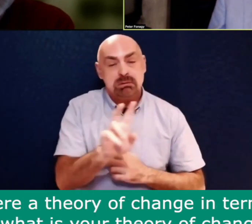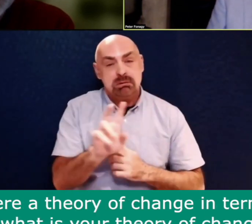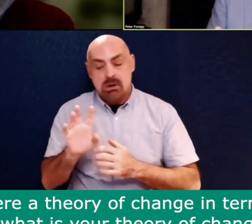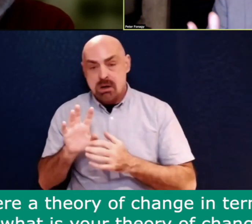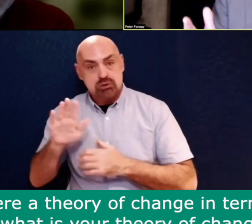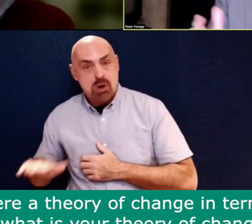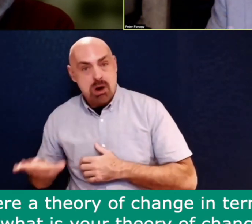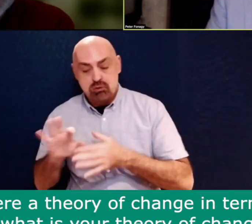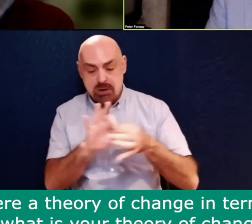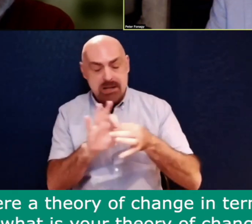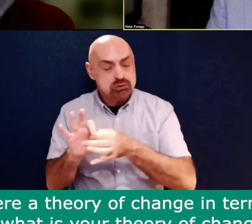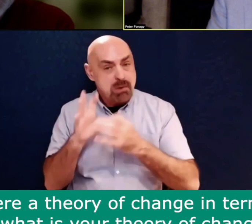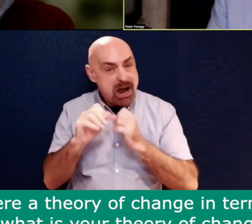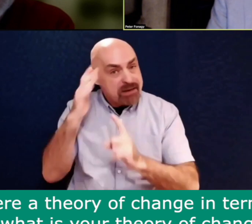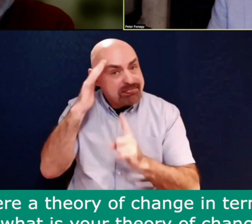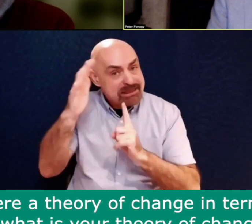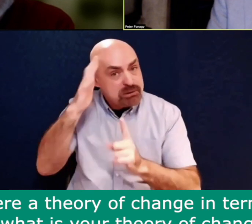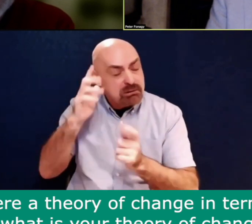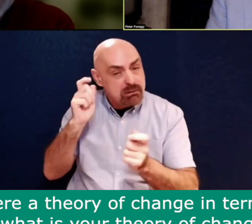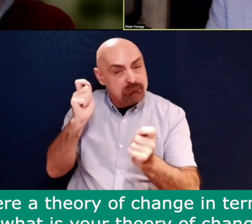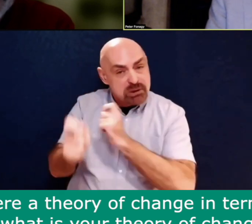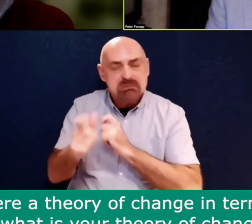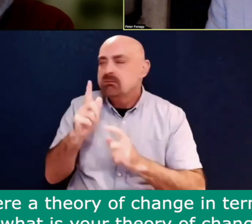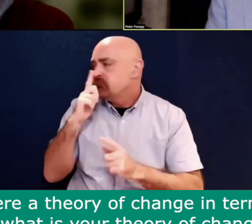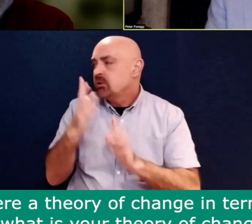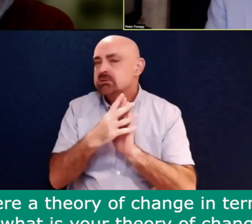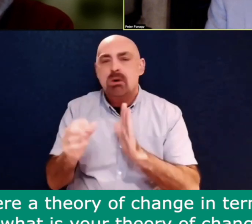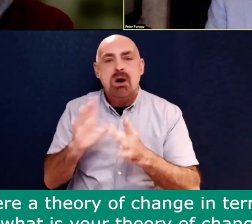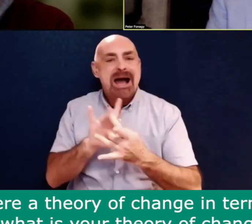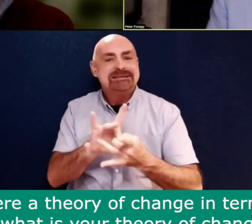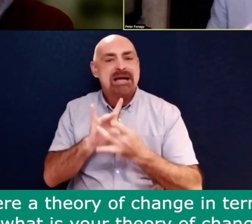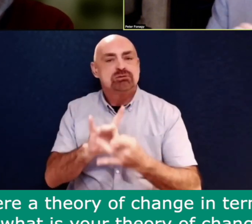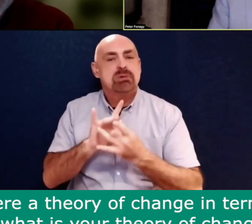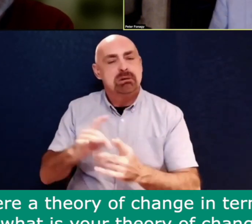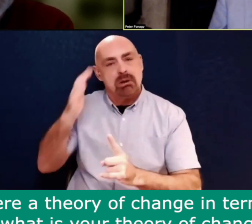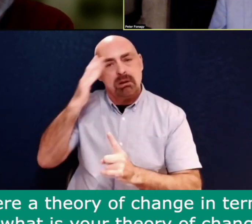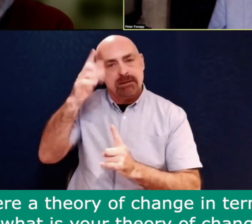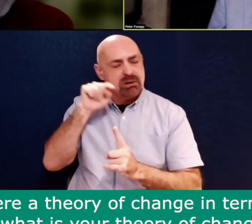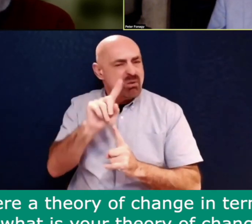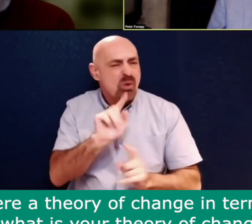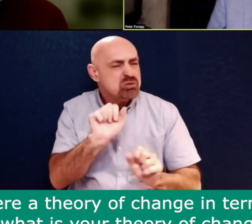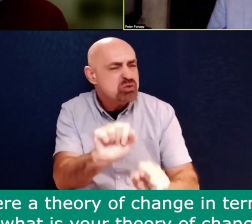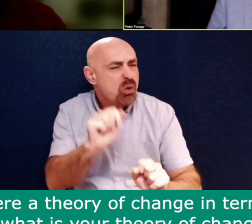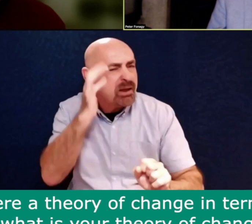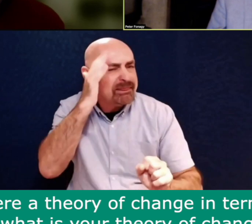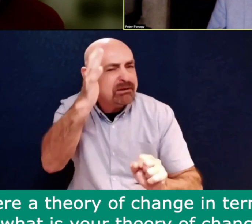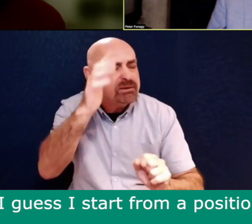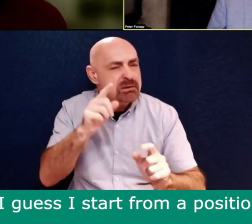For example, is that theory of change in terms of attachment? Or what is your theory of change?